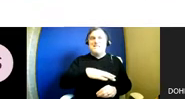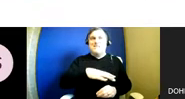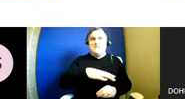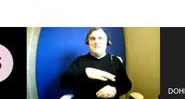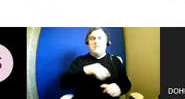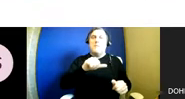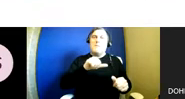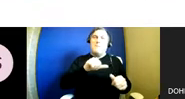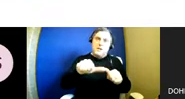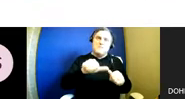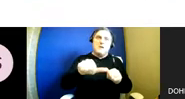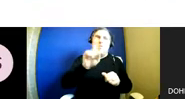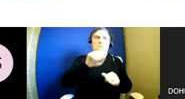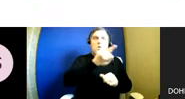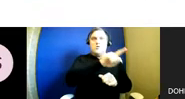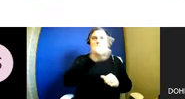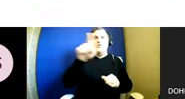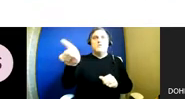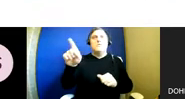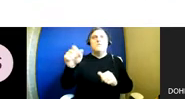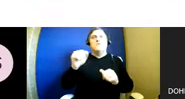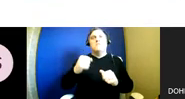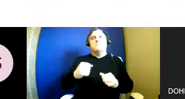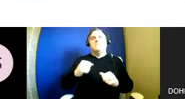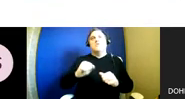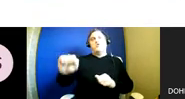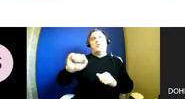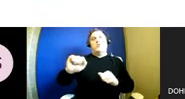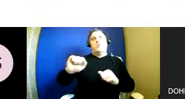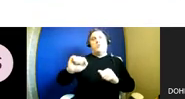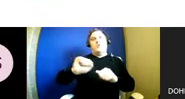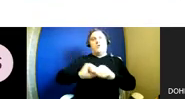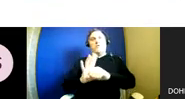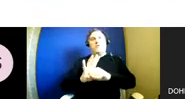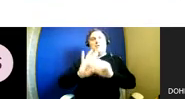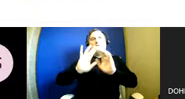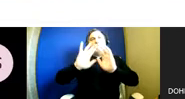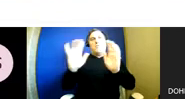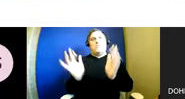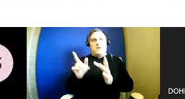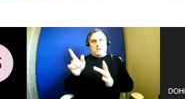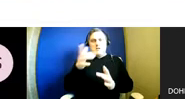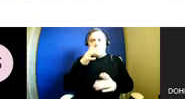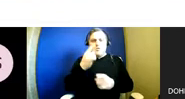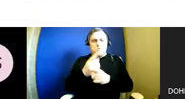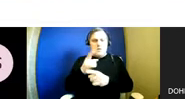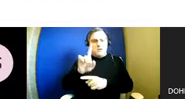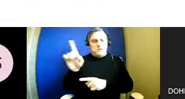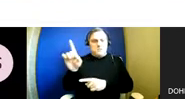their needs best met by Your COVID Recovery. So that's something that we're explaining on the next slide.